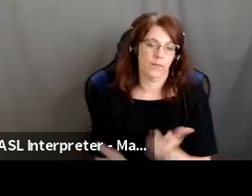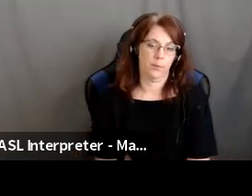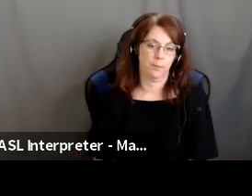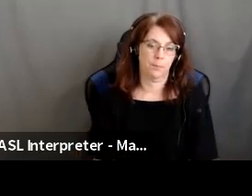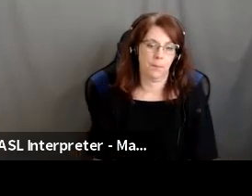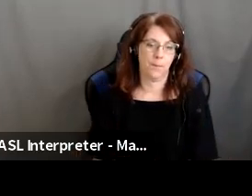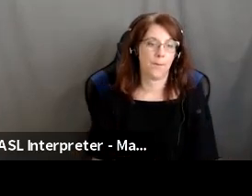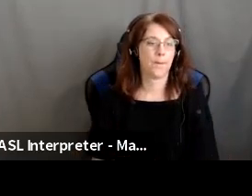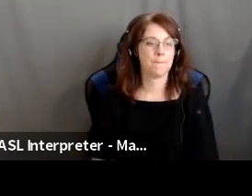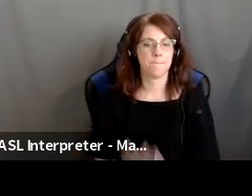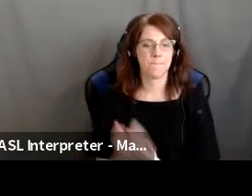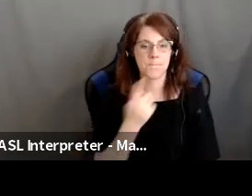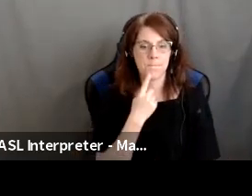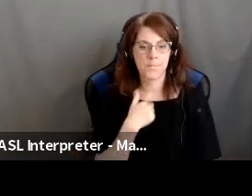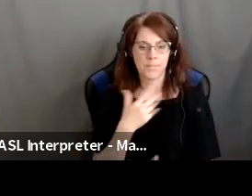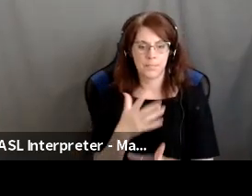Or somebody says